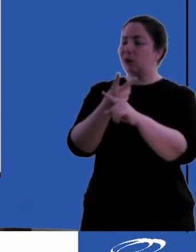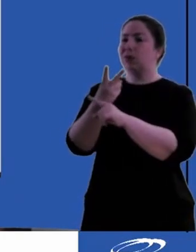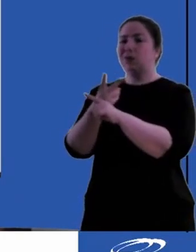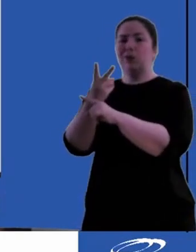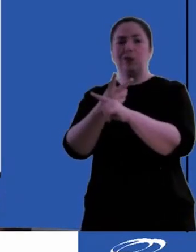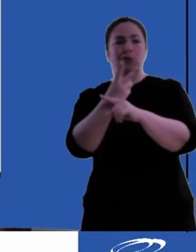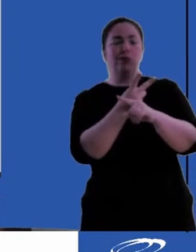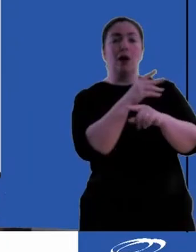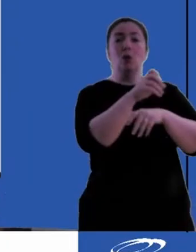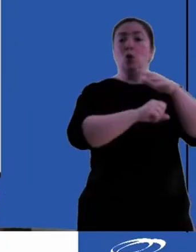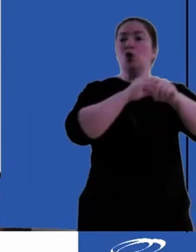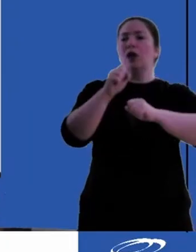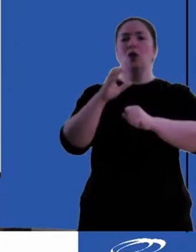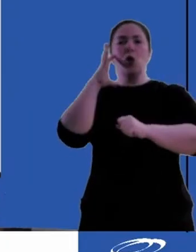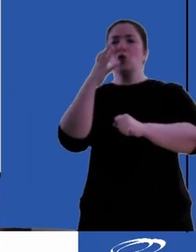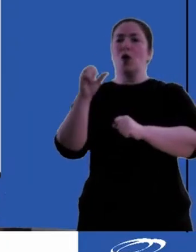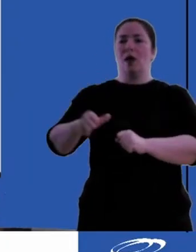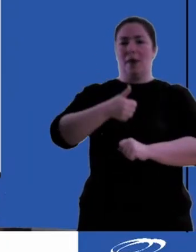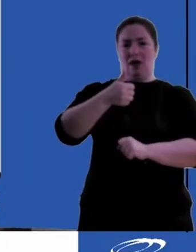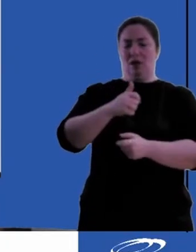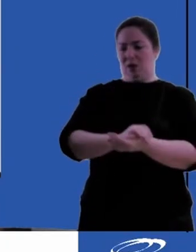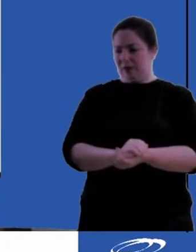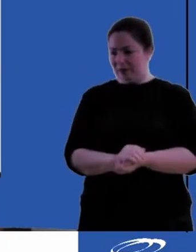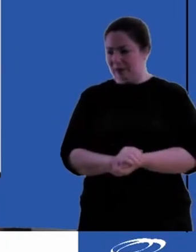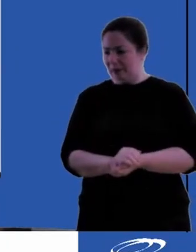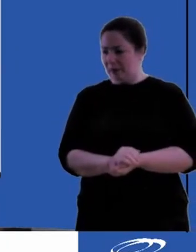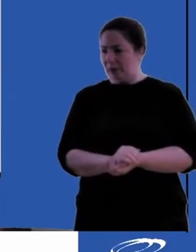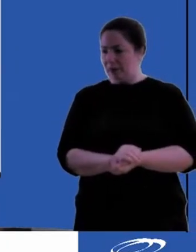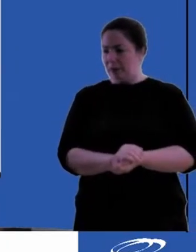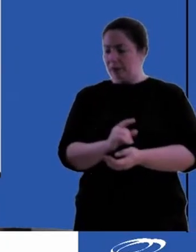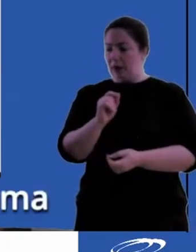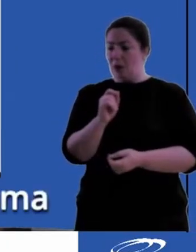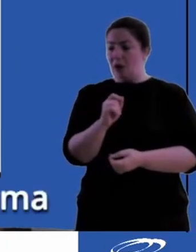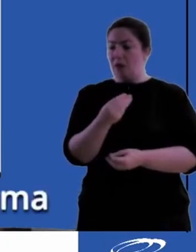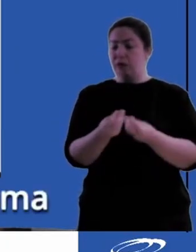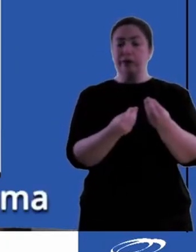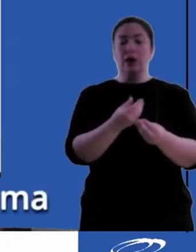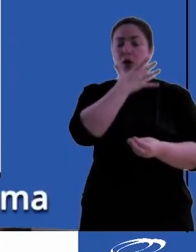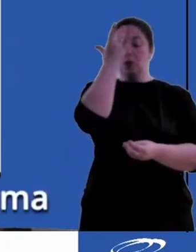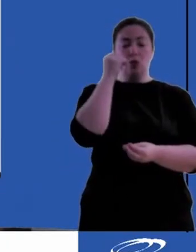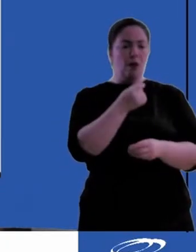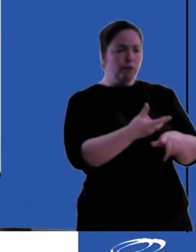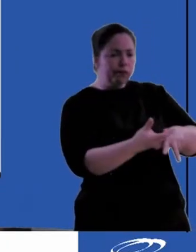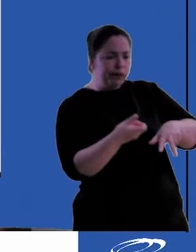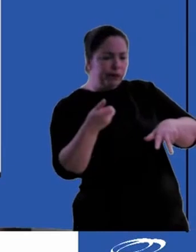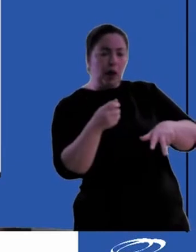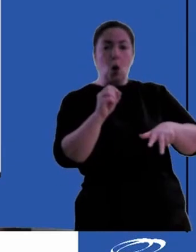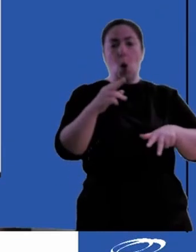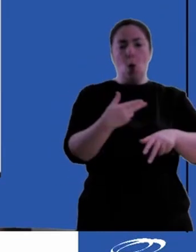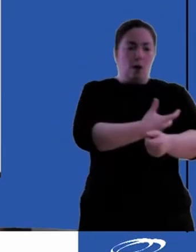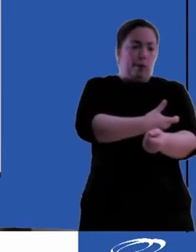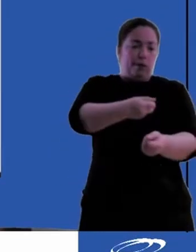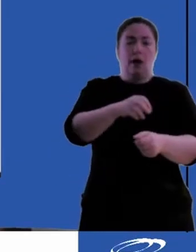cultures in blood culture bottles were more sensitive than the regular plate and broth cultures. Not what we were looking for, but a pleasant surprise from